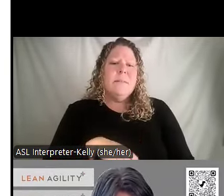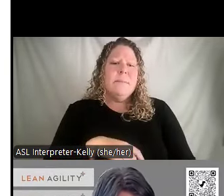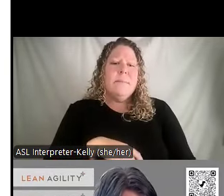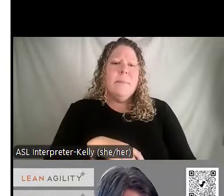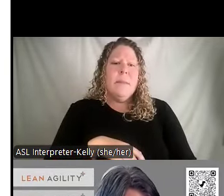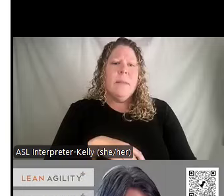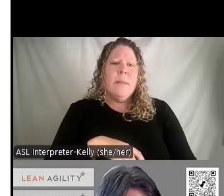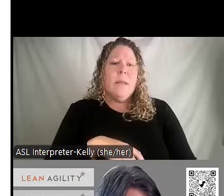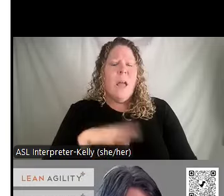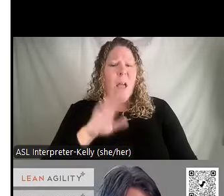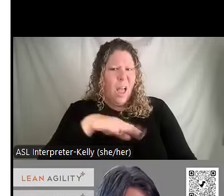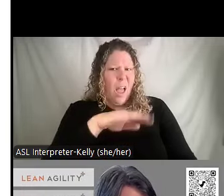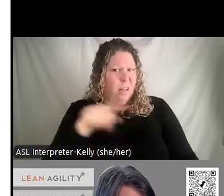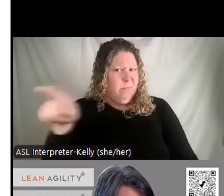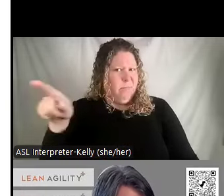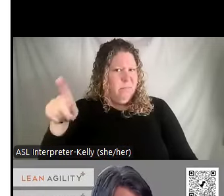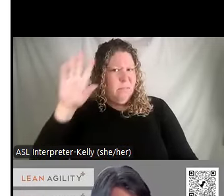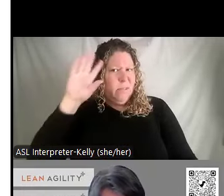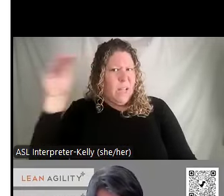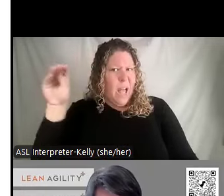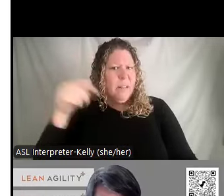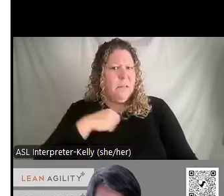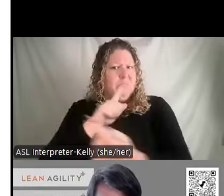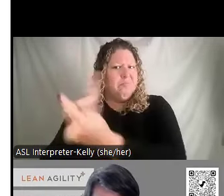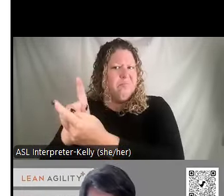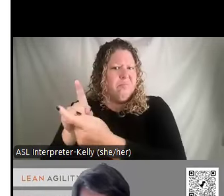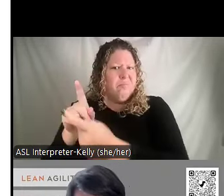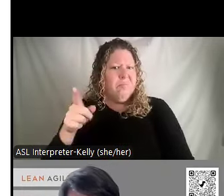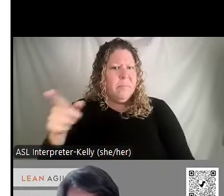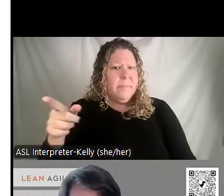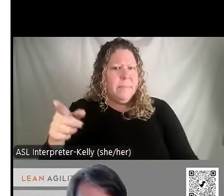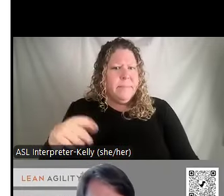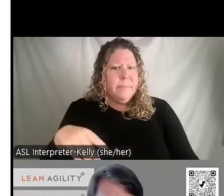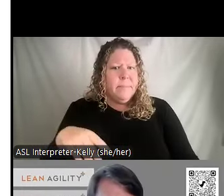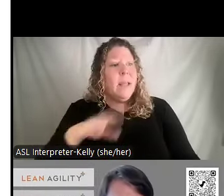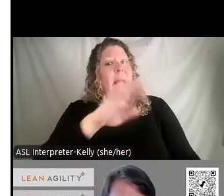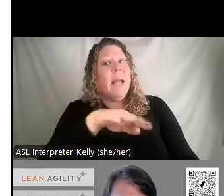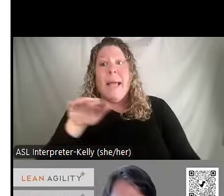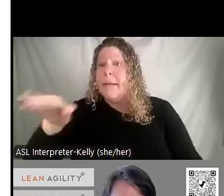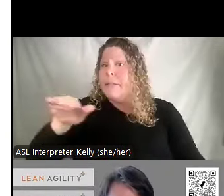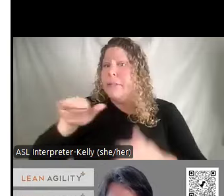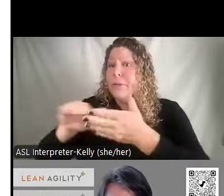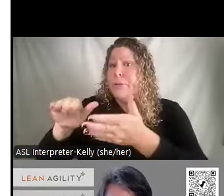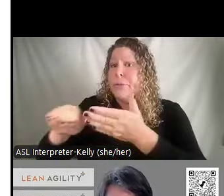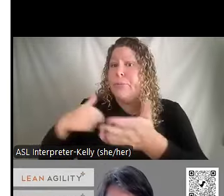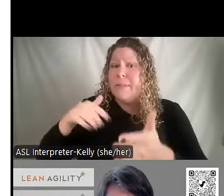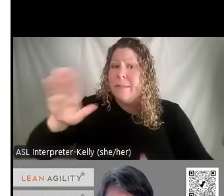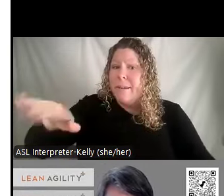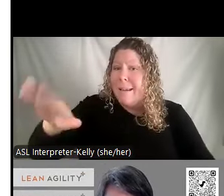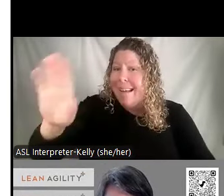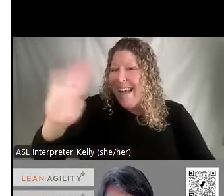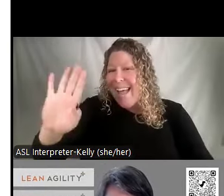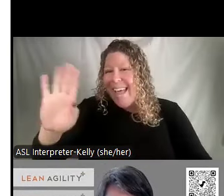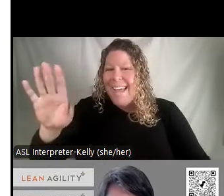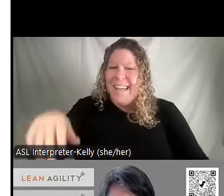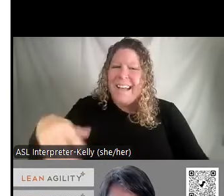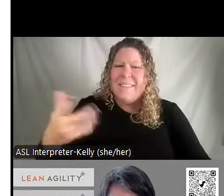Hey, there's someone. Let's ask that guy. Sir? Hi.